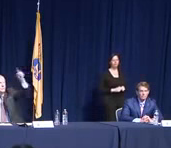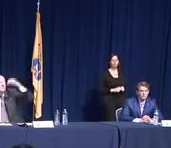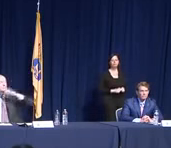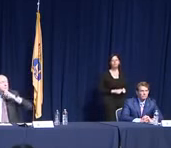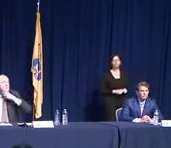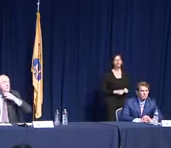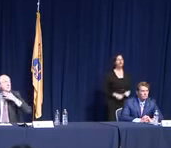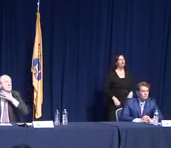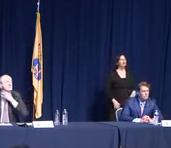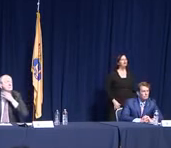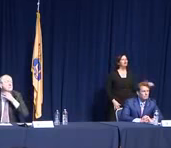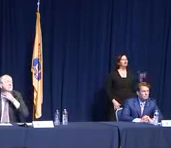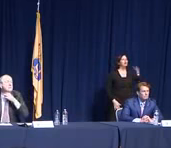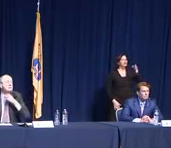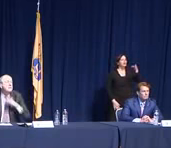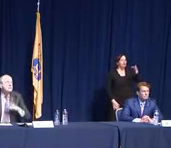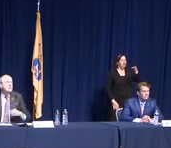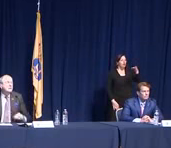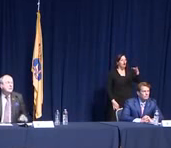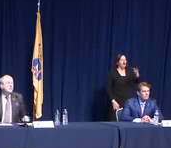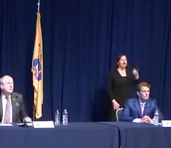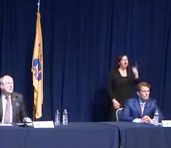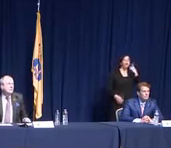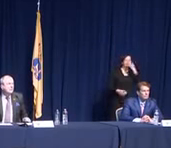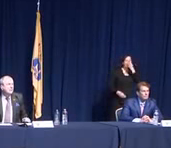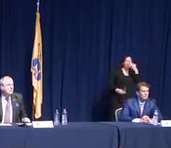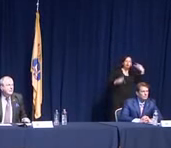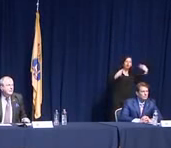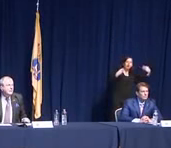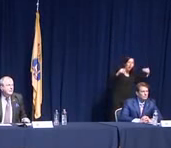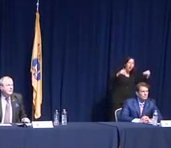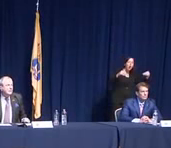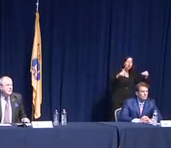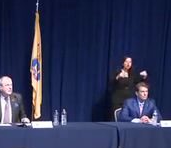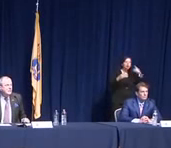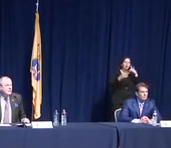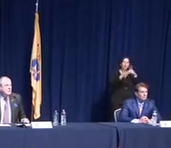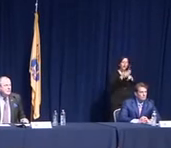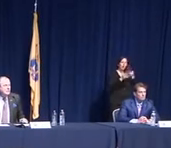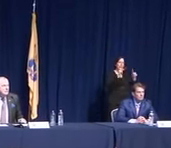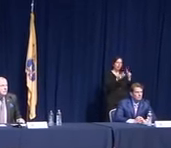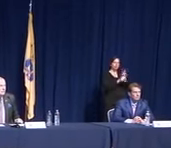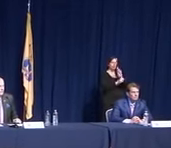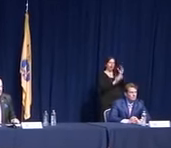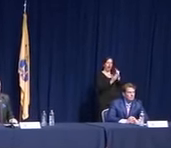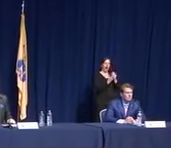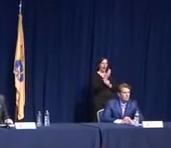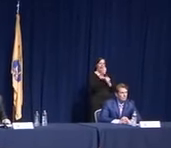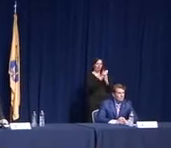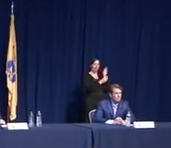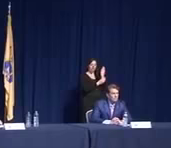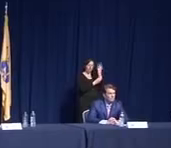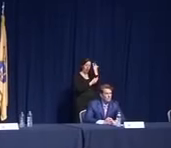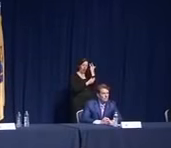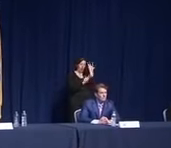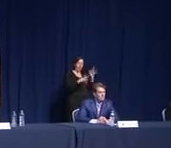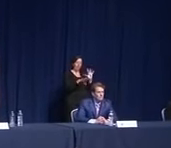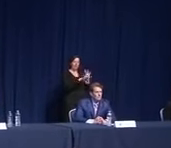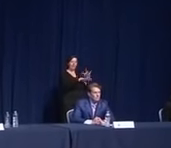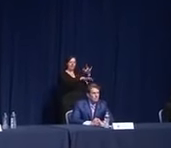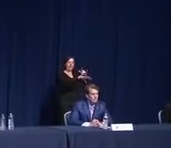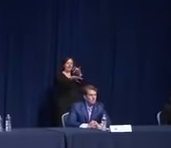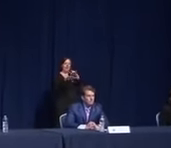Please. In grocery stores and other areas, you see people now wearing gloves because they're concerned about touching